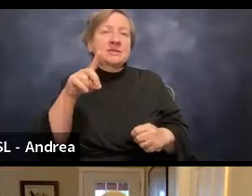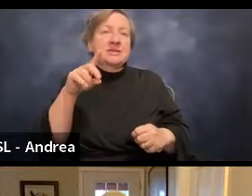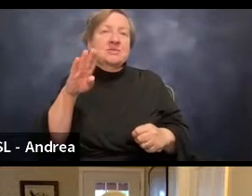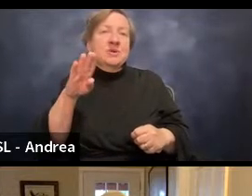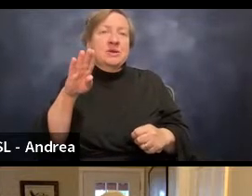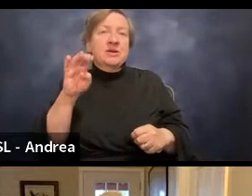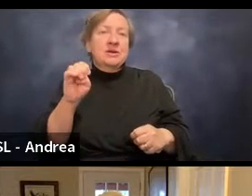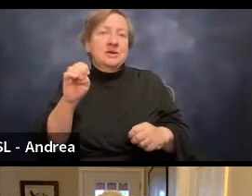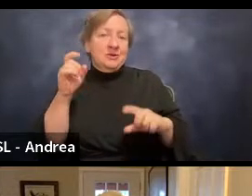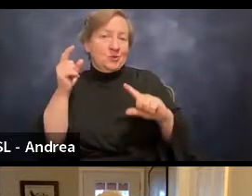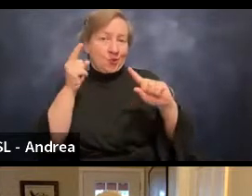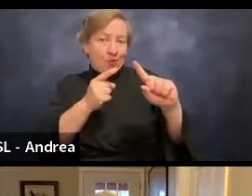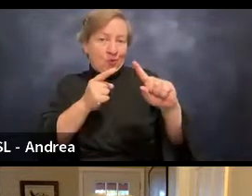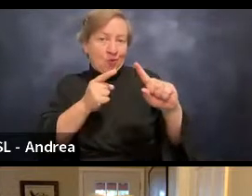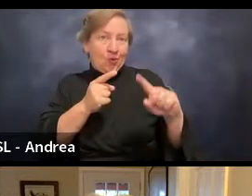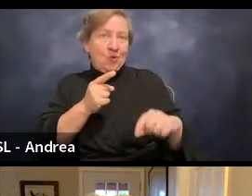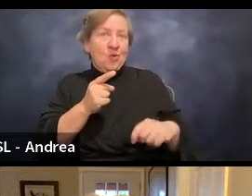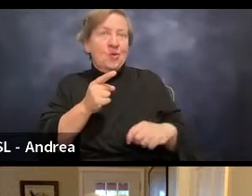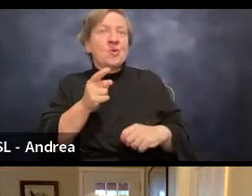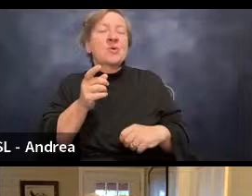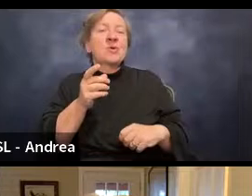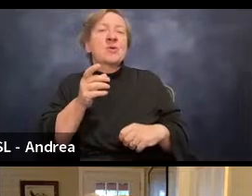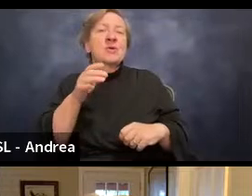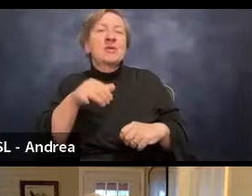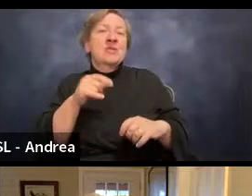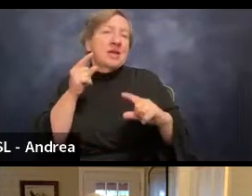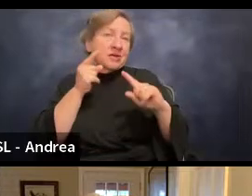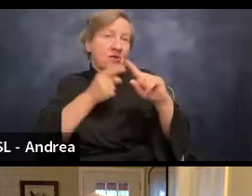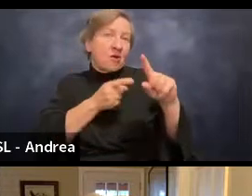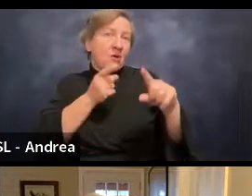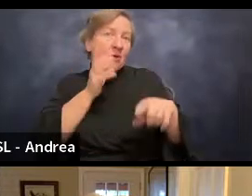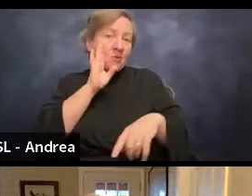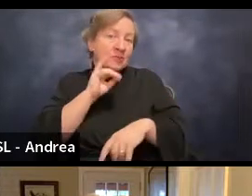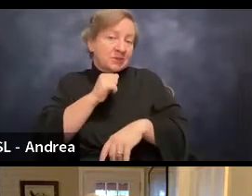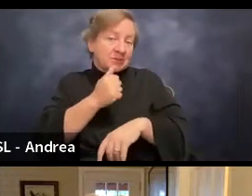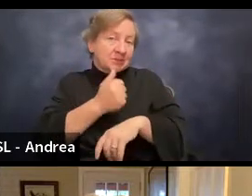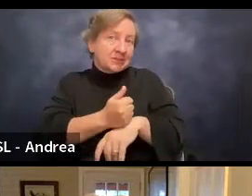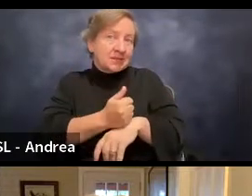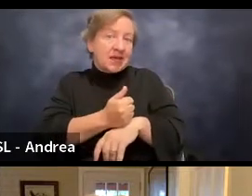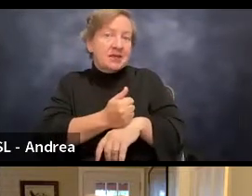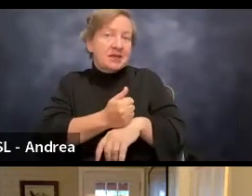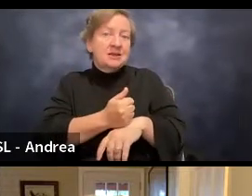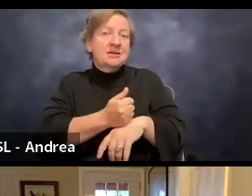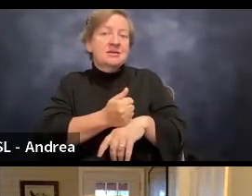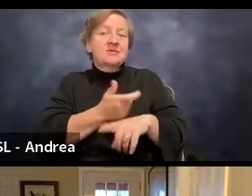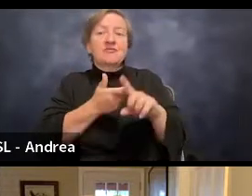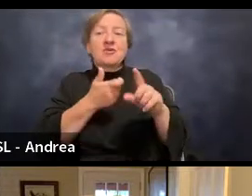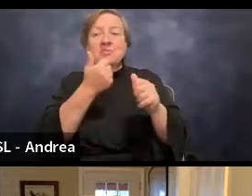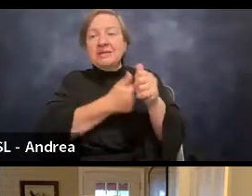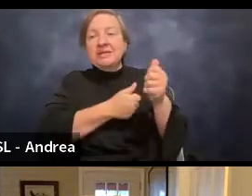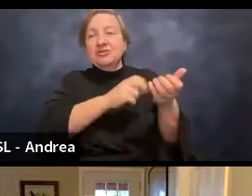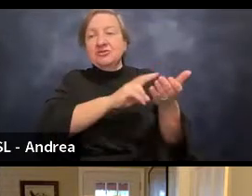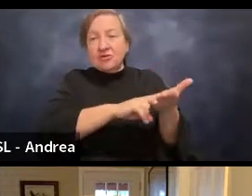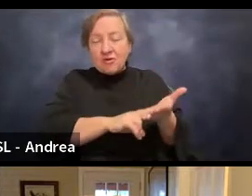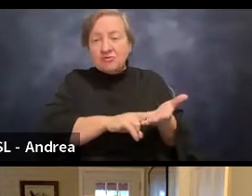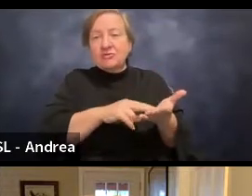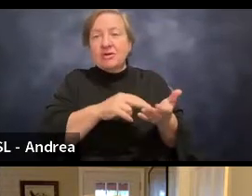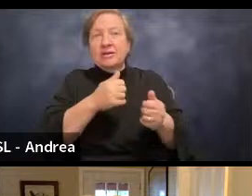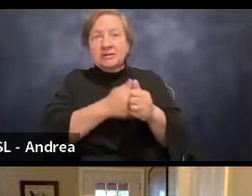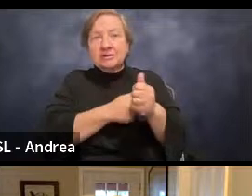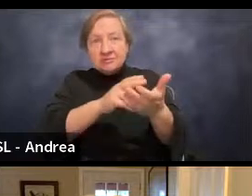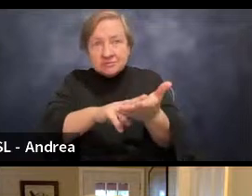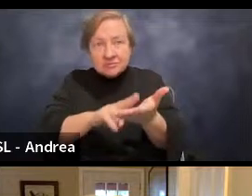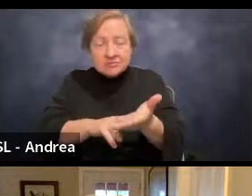goal. The goals will likely be set by each package. In order for